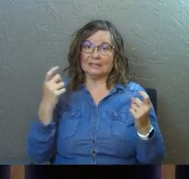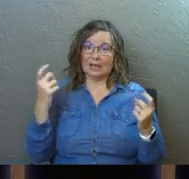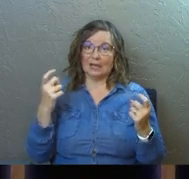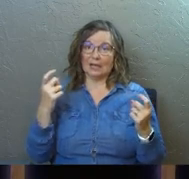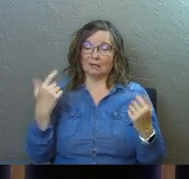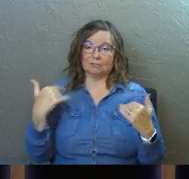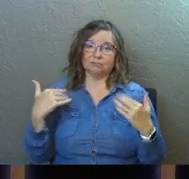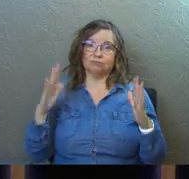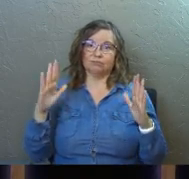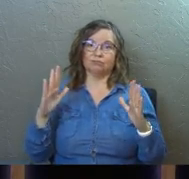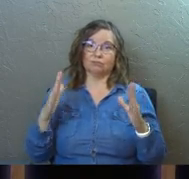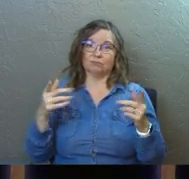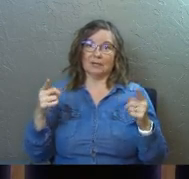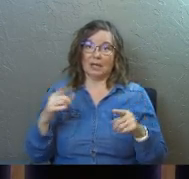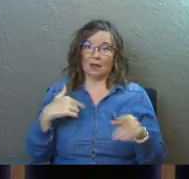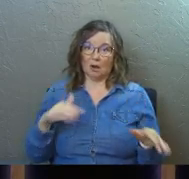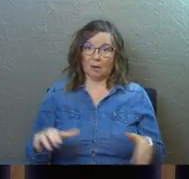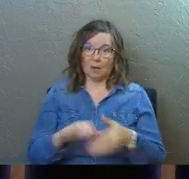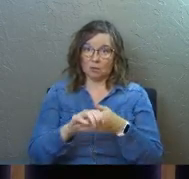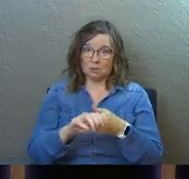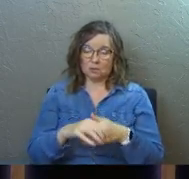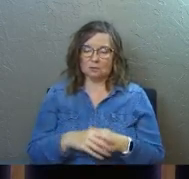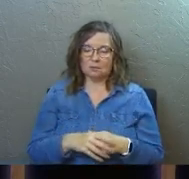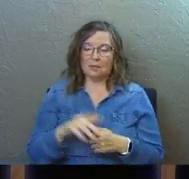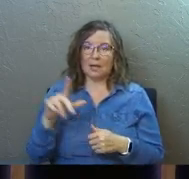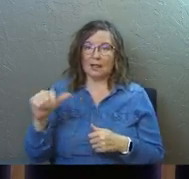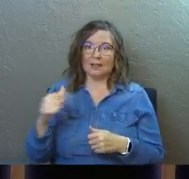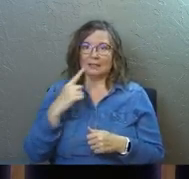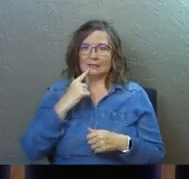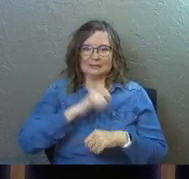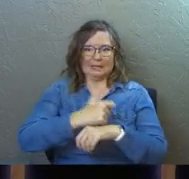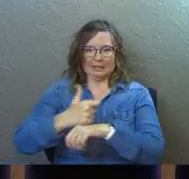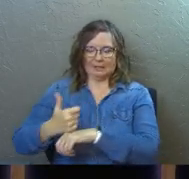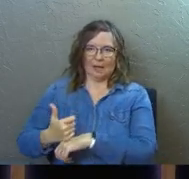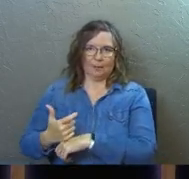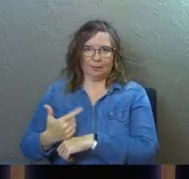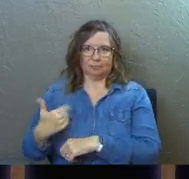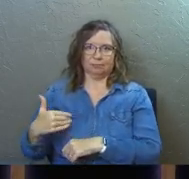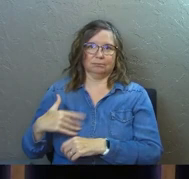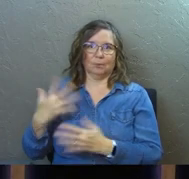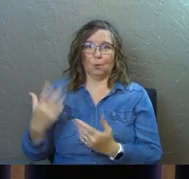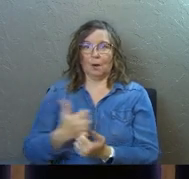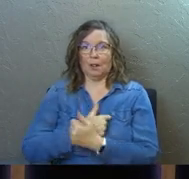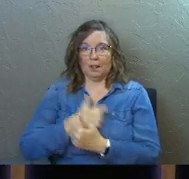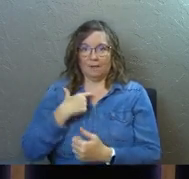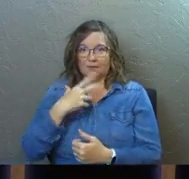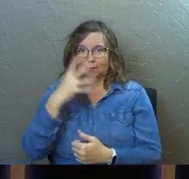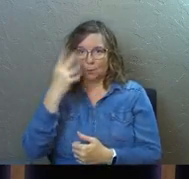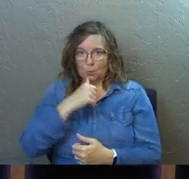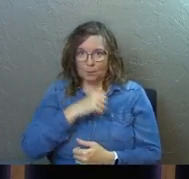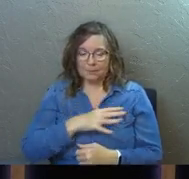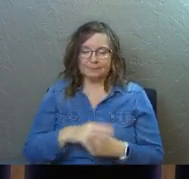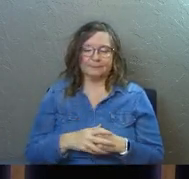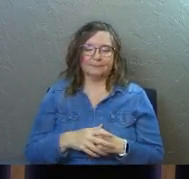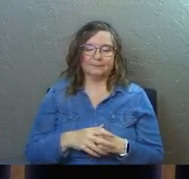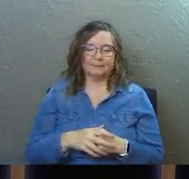celebrating such a momentous occasion in our marriage, and Linda set all this up, by the way. What a loving woman.